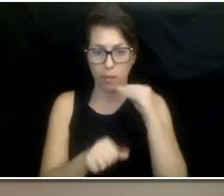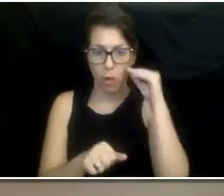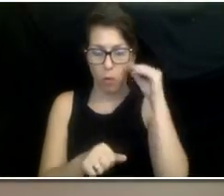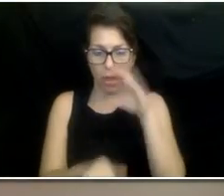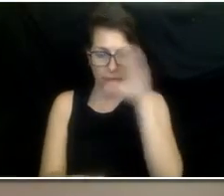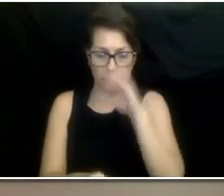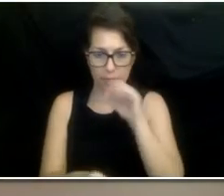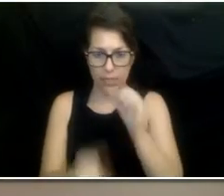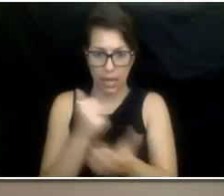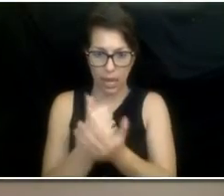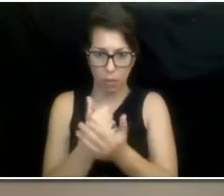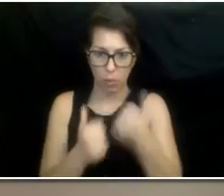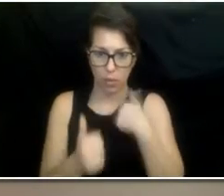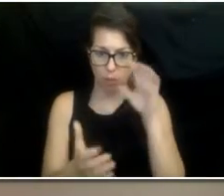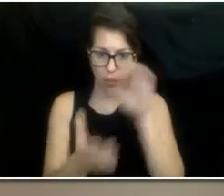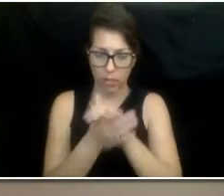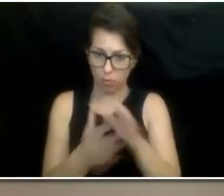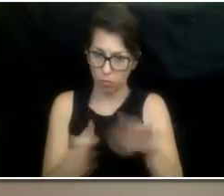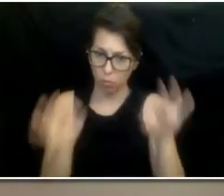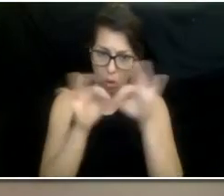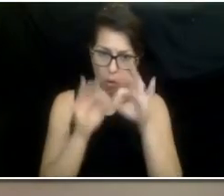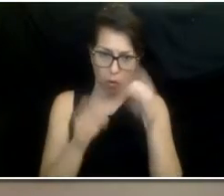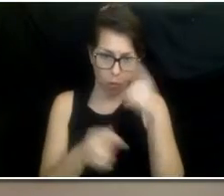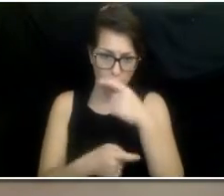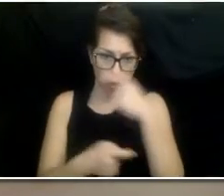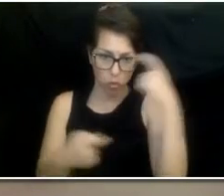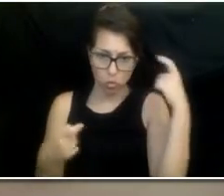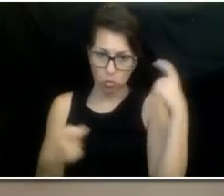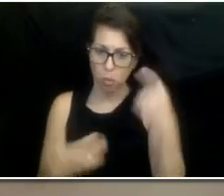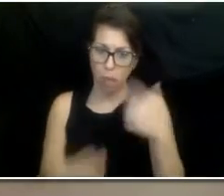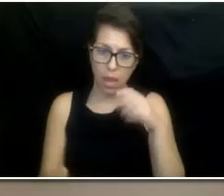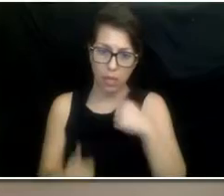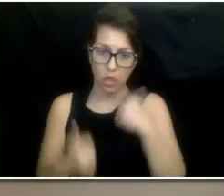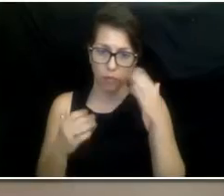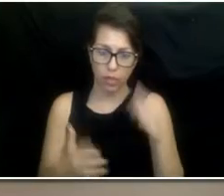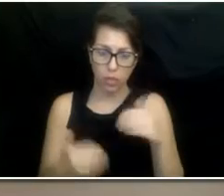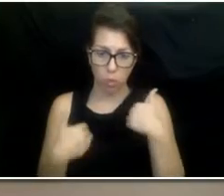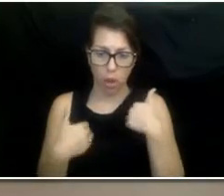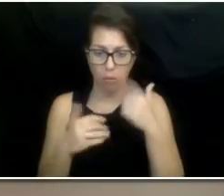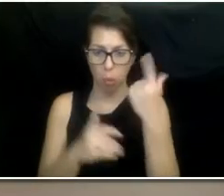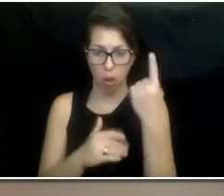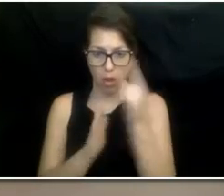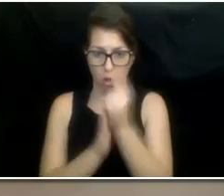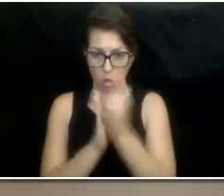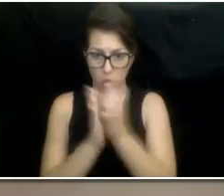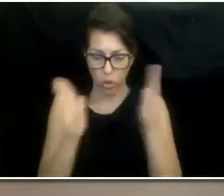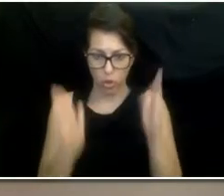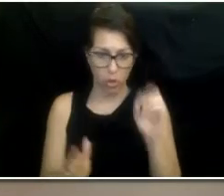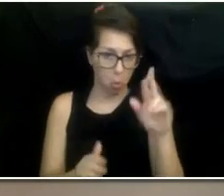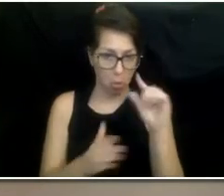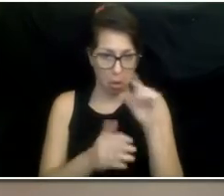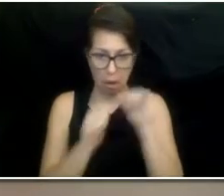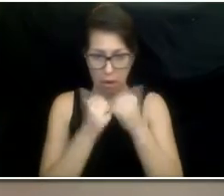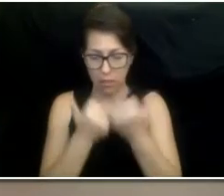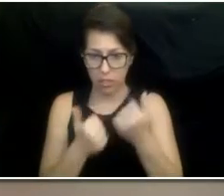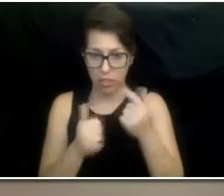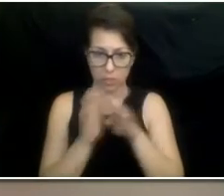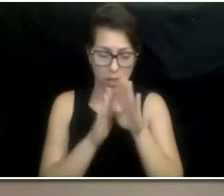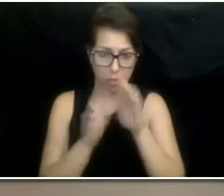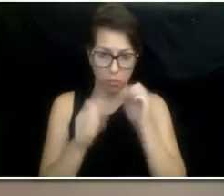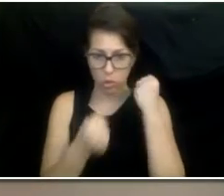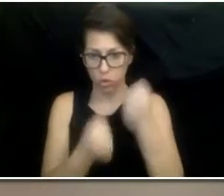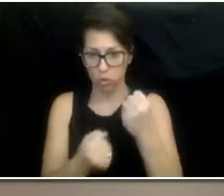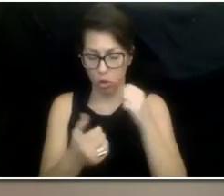domestic violence crisis that will come after this Immediate Health Emergency ends when this pause order is lifted and the surgeon reporting